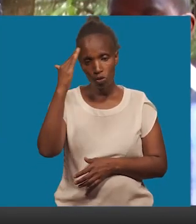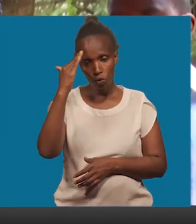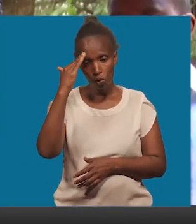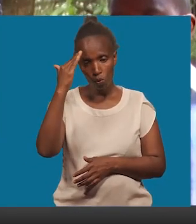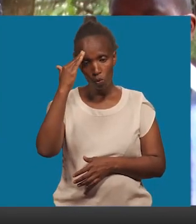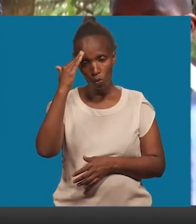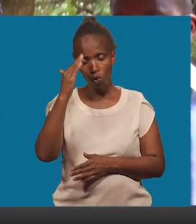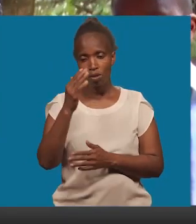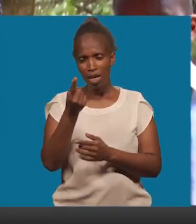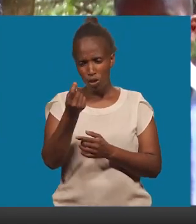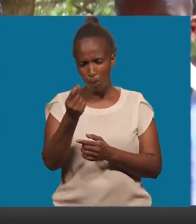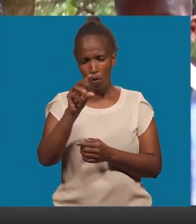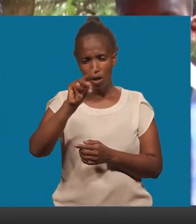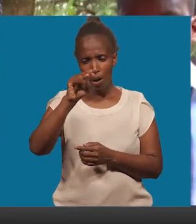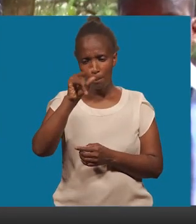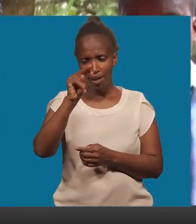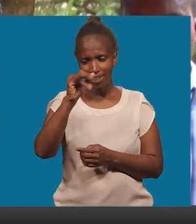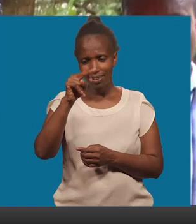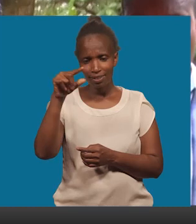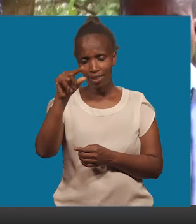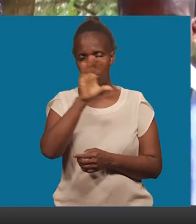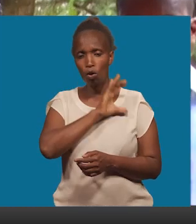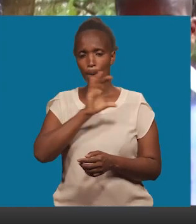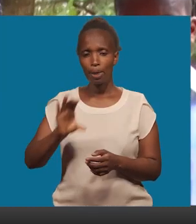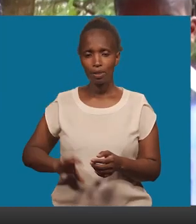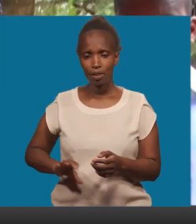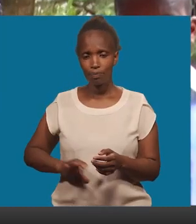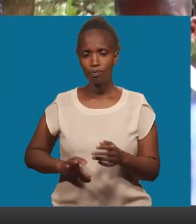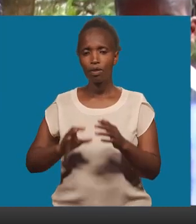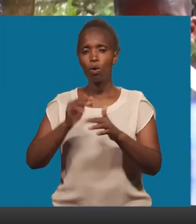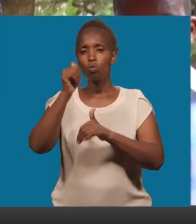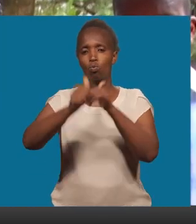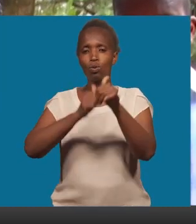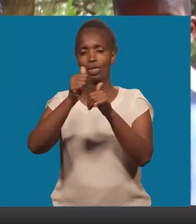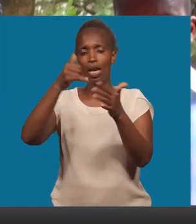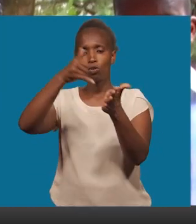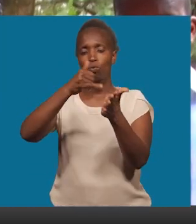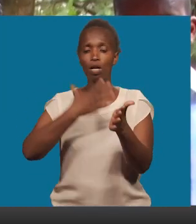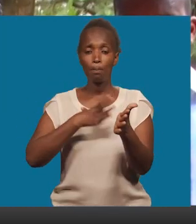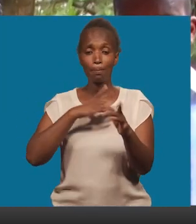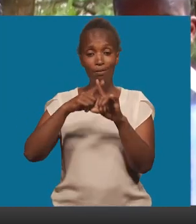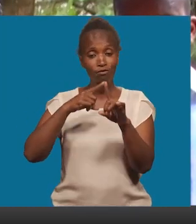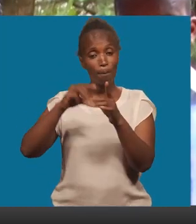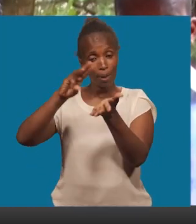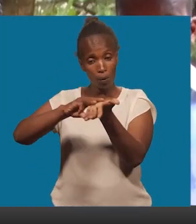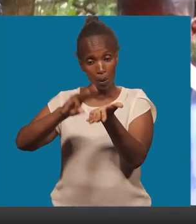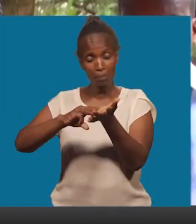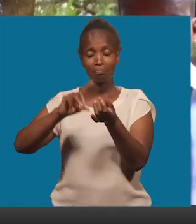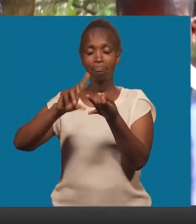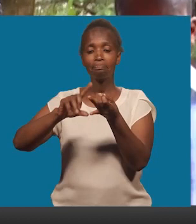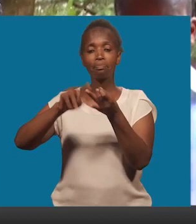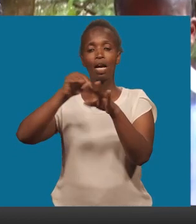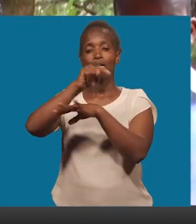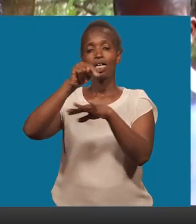committee which is composed of officers and people from Migori and also the national government, and their